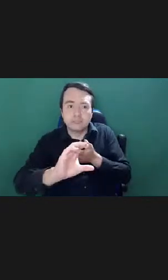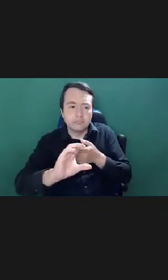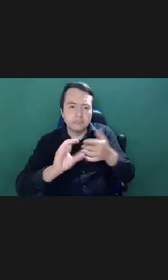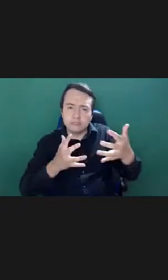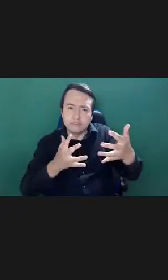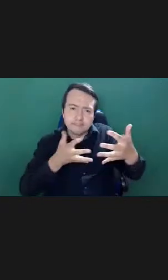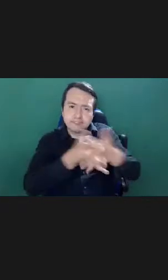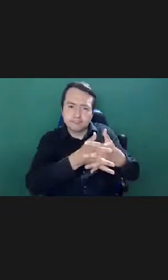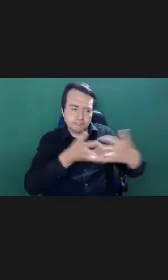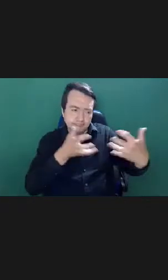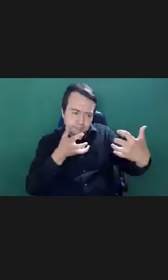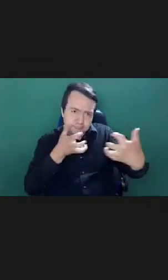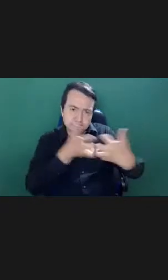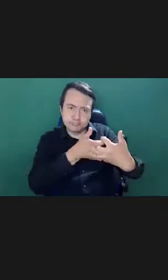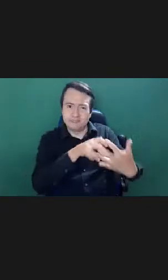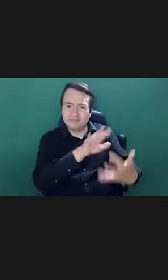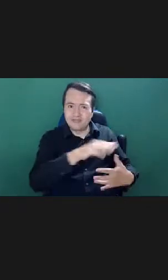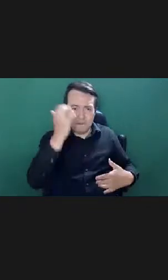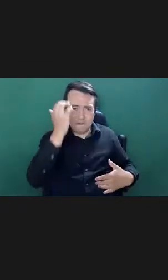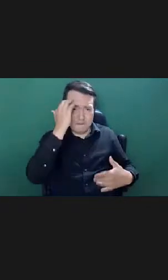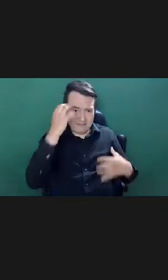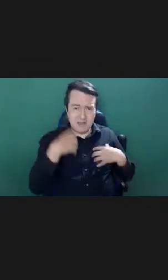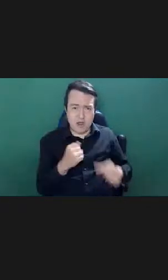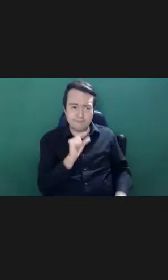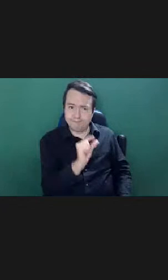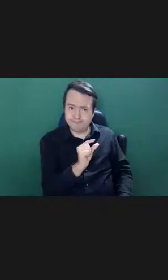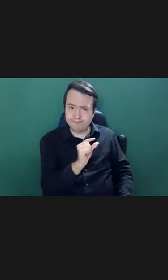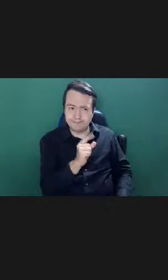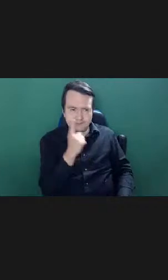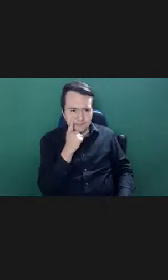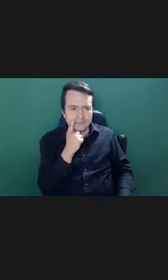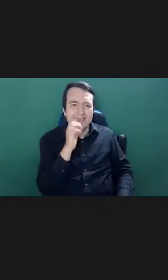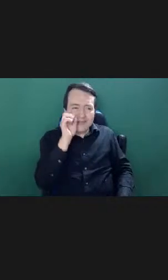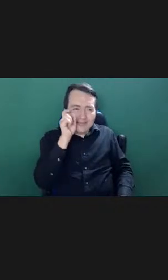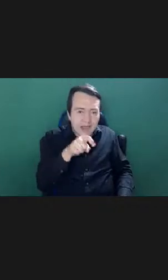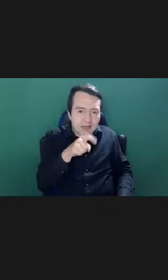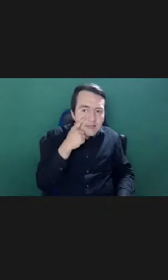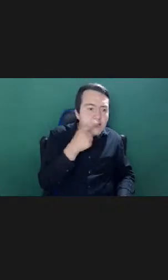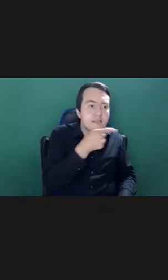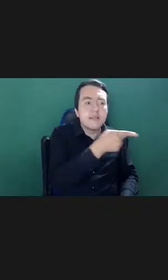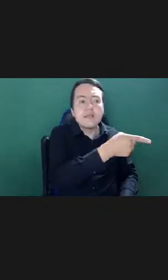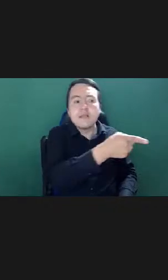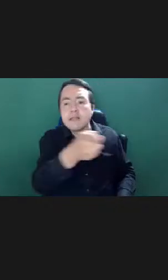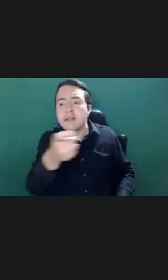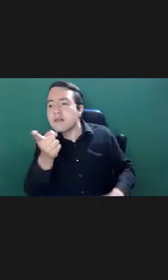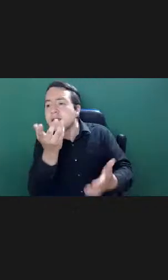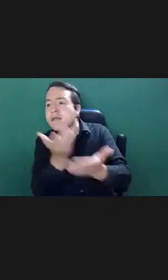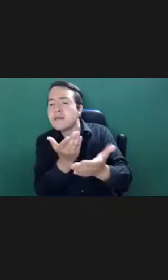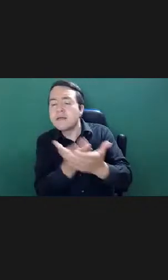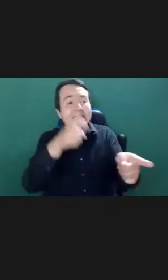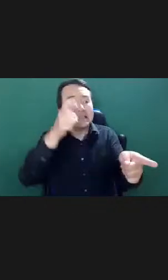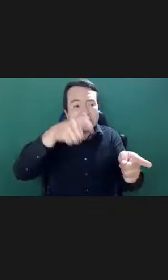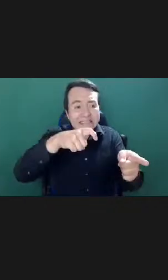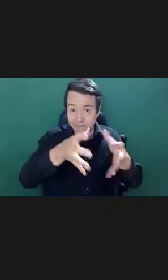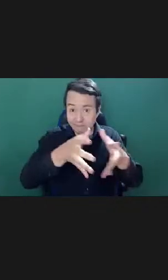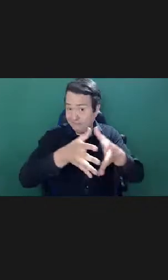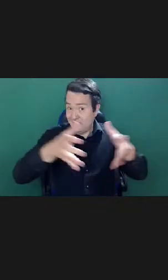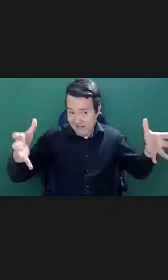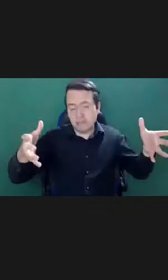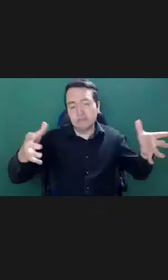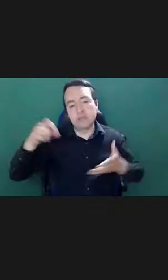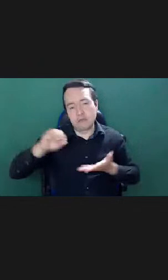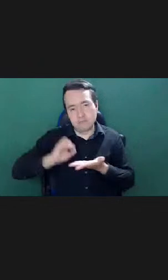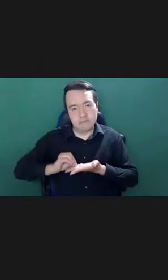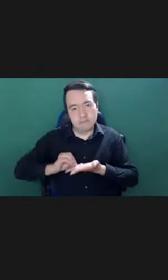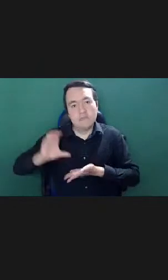be proportional to their level of need, and if we said that that the need for mental health in the